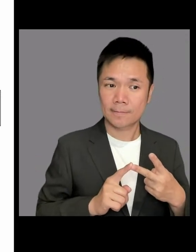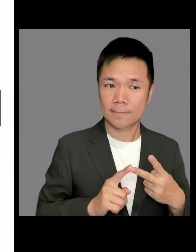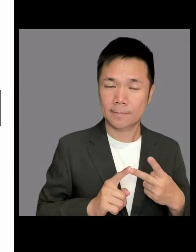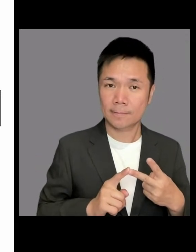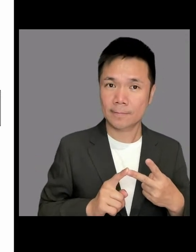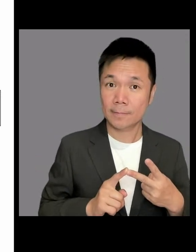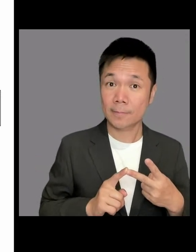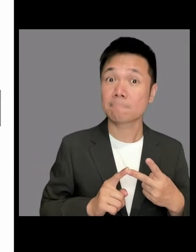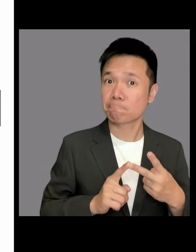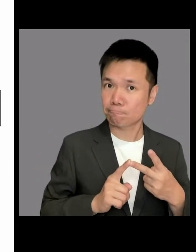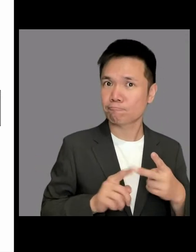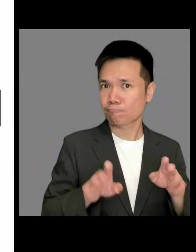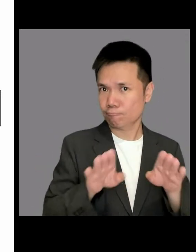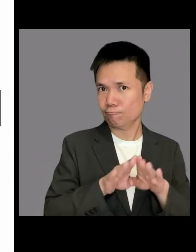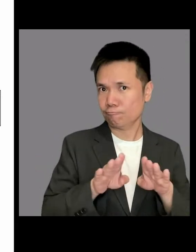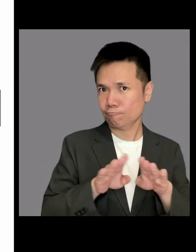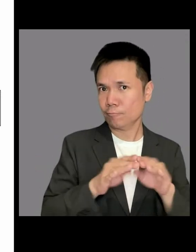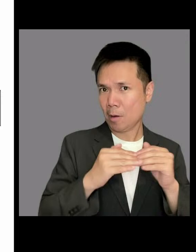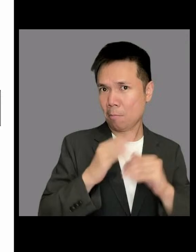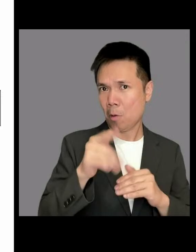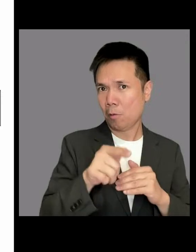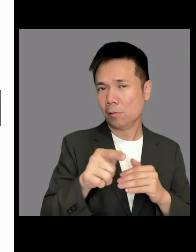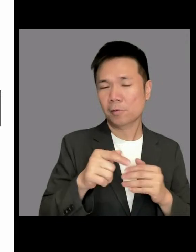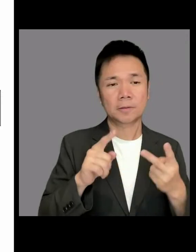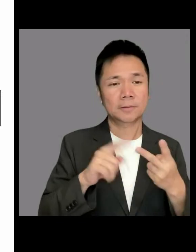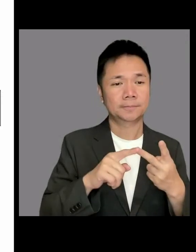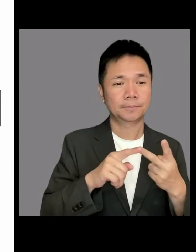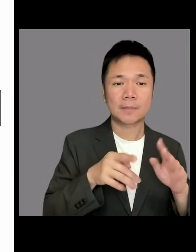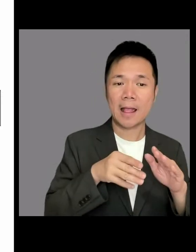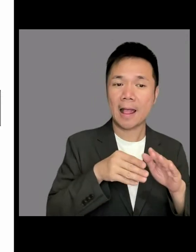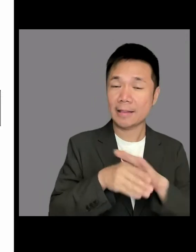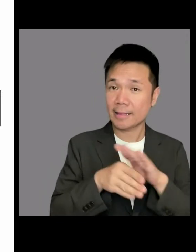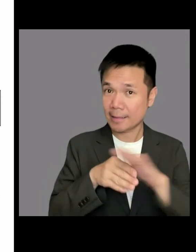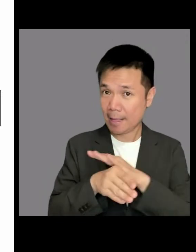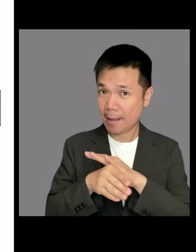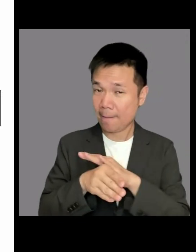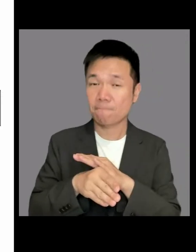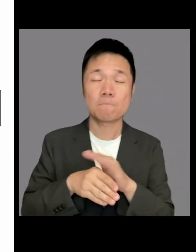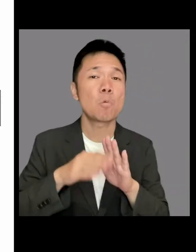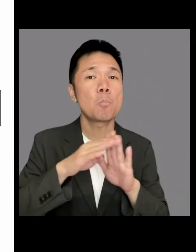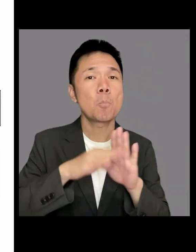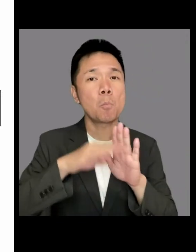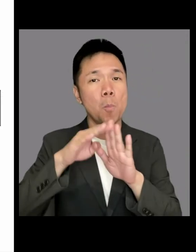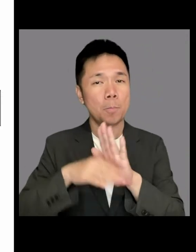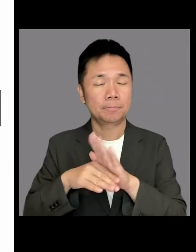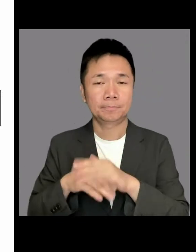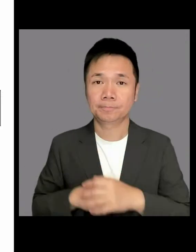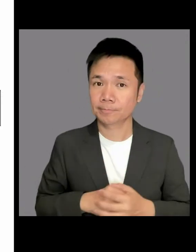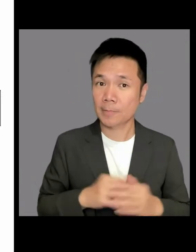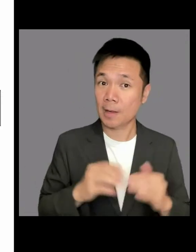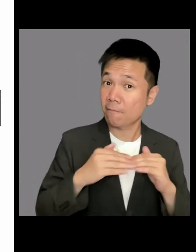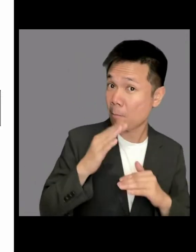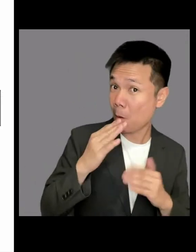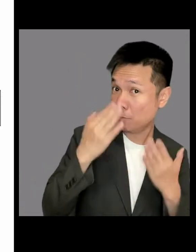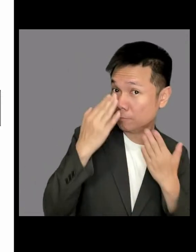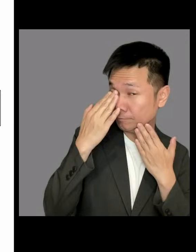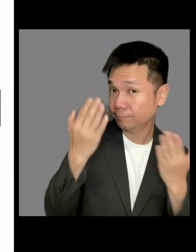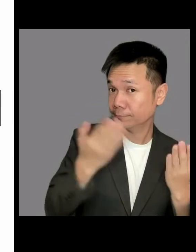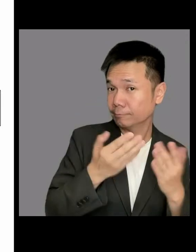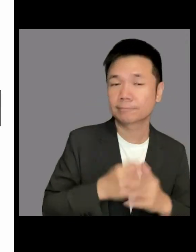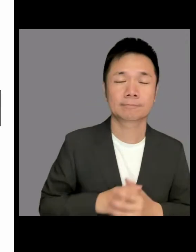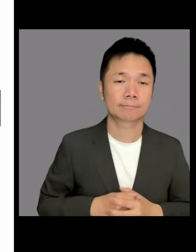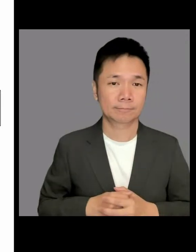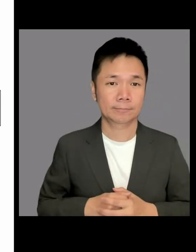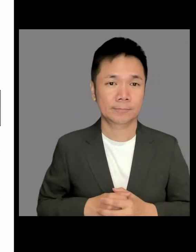as well, which is newer. And then the Mac OS Accessibility Protocol, there's a lot of documentation about that on Apple's website. There